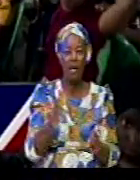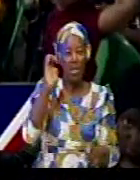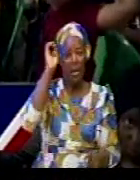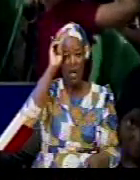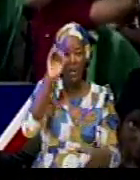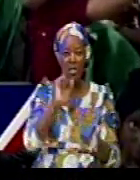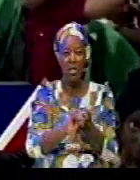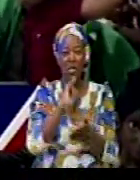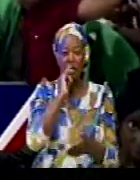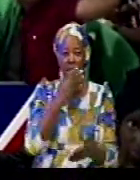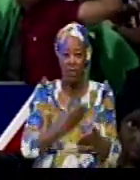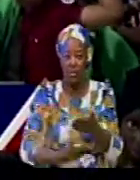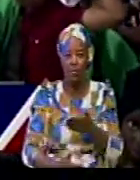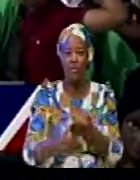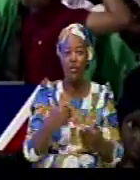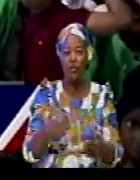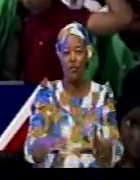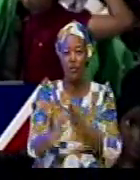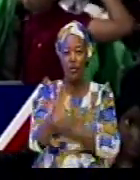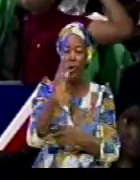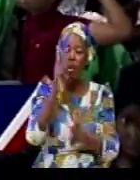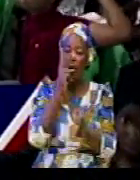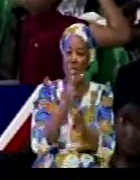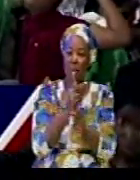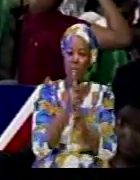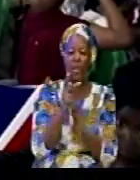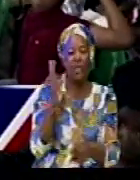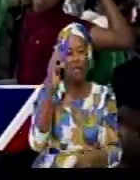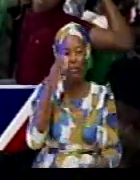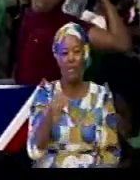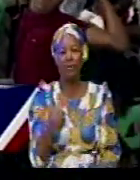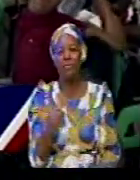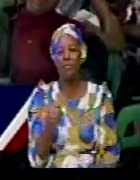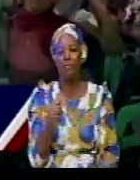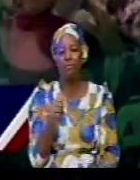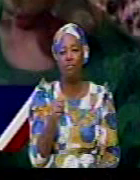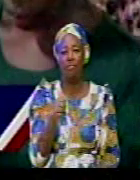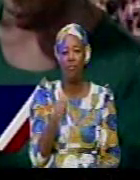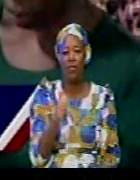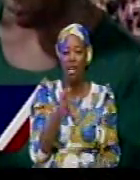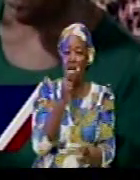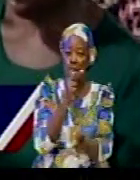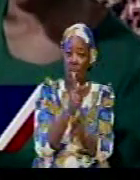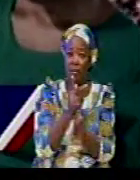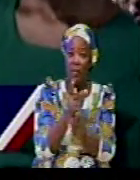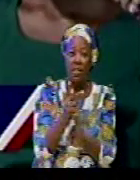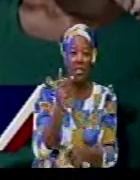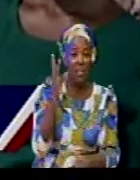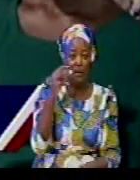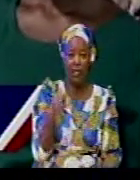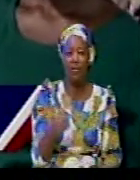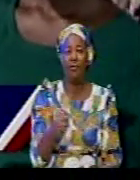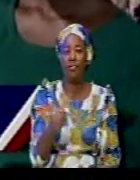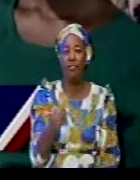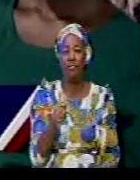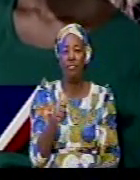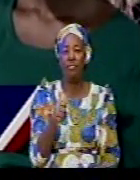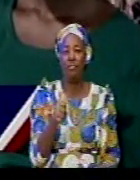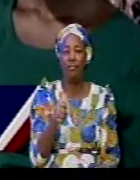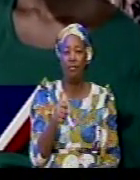sinneth not, but he that is begotten of God keepeth